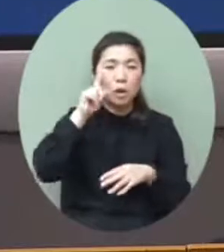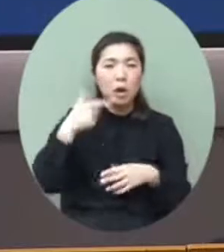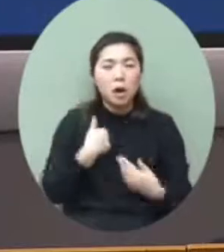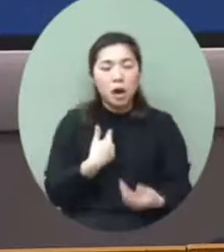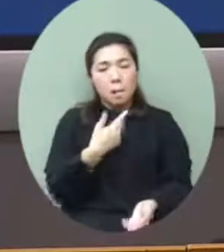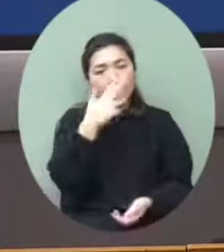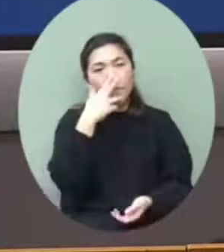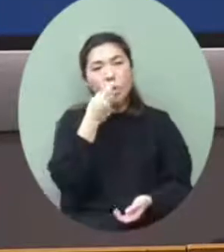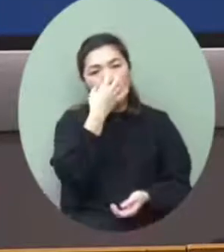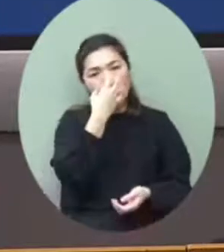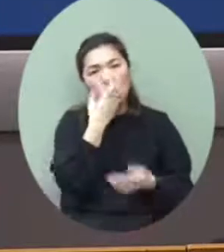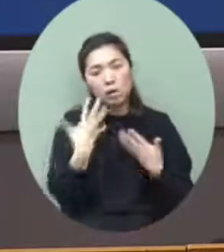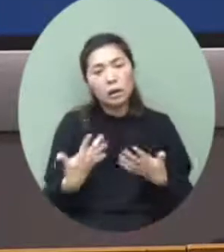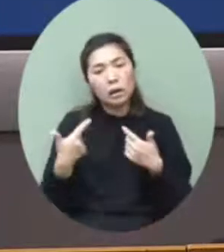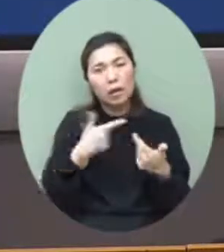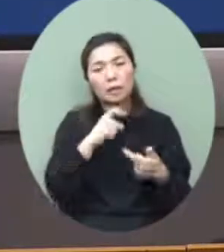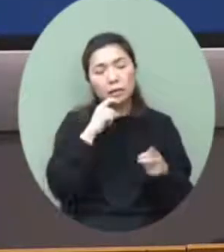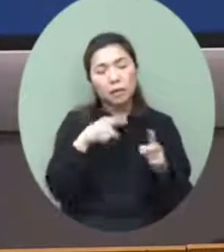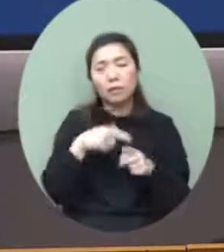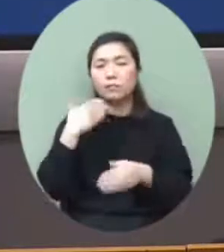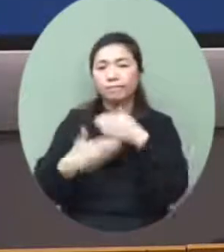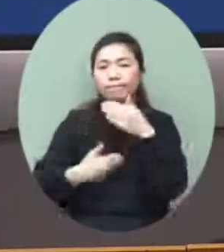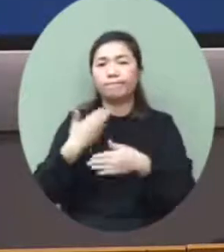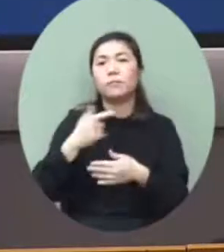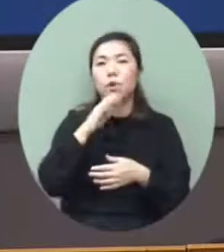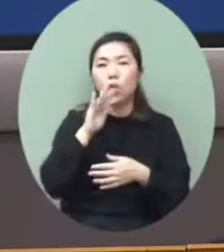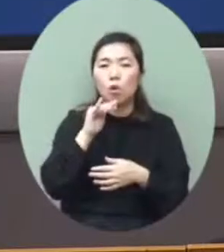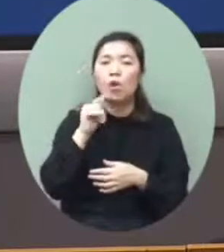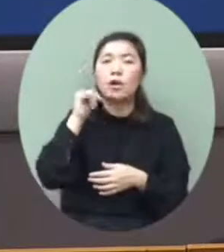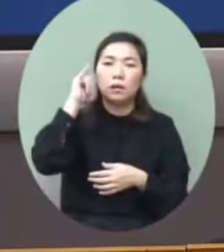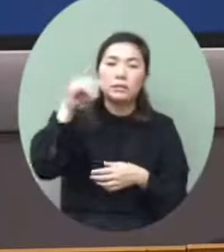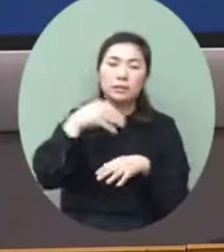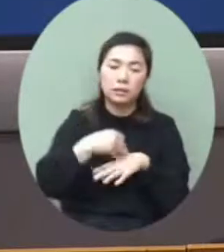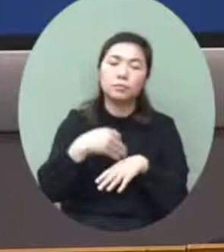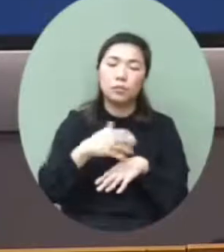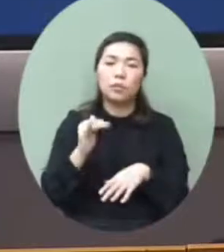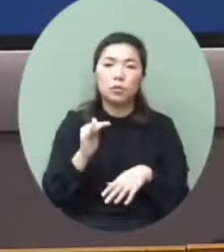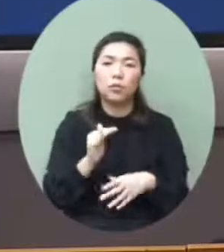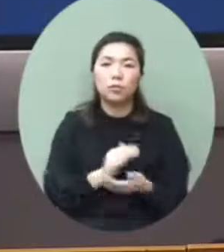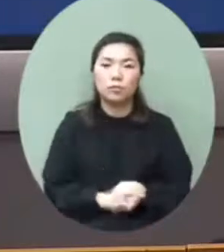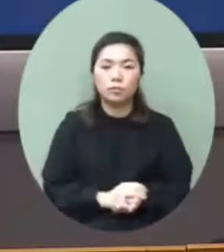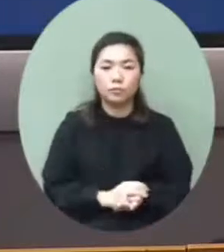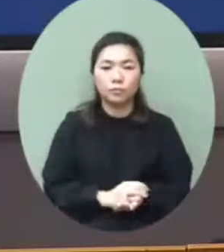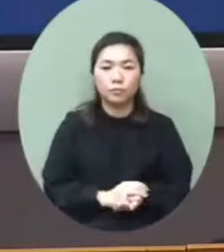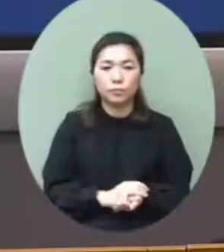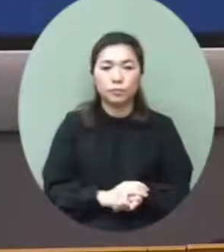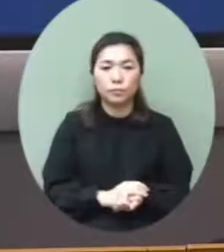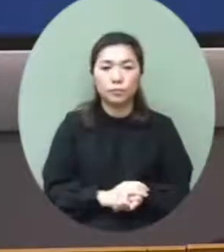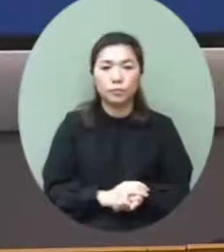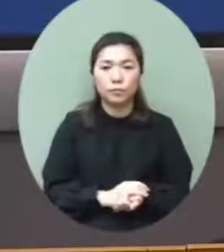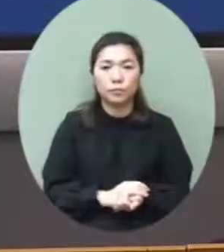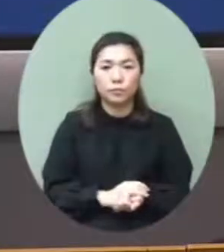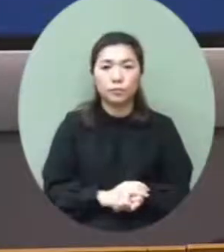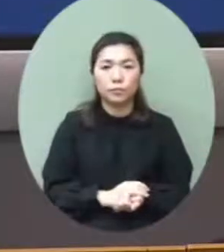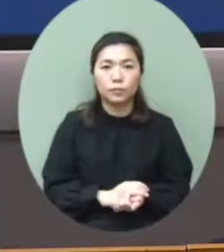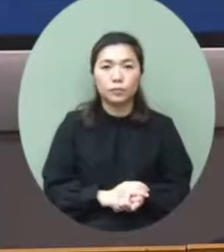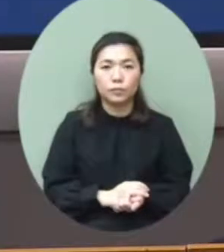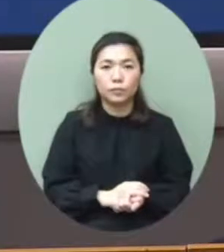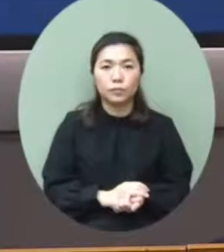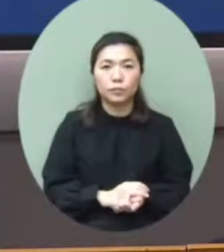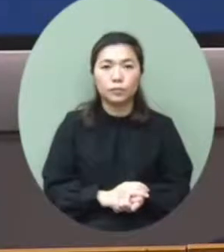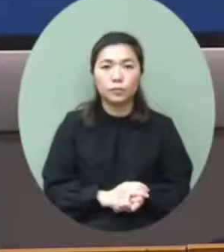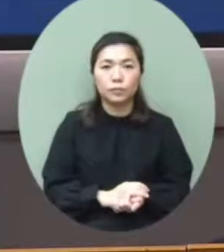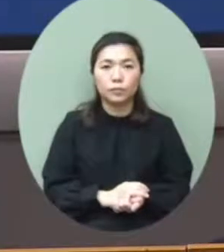the public health considerations dictate, that is, Shenzhen wants to impose more stringent pre-arrival